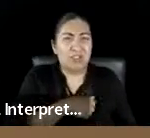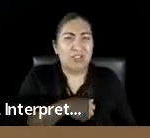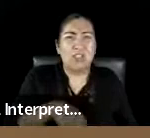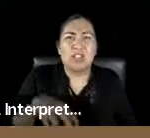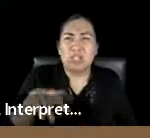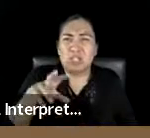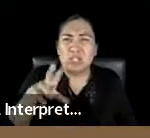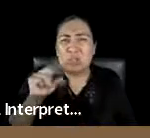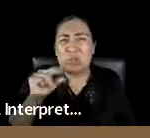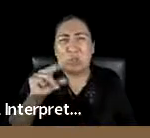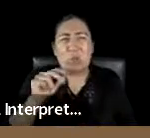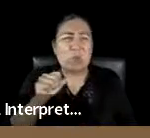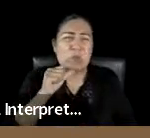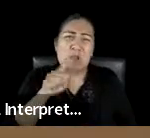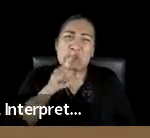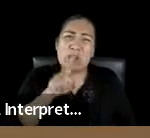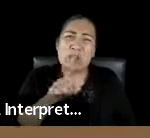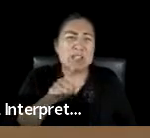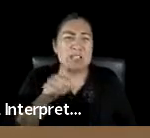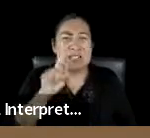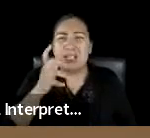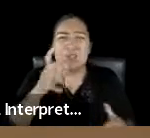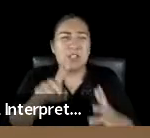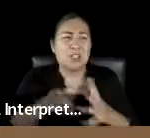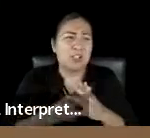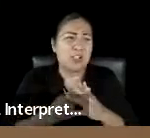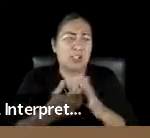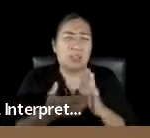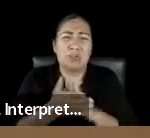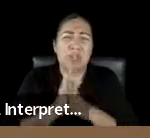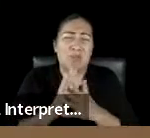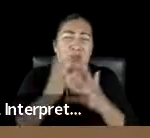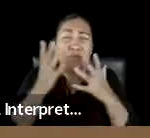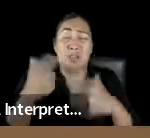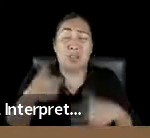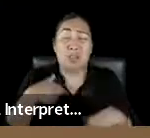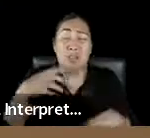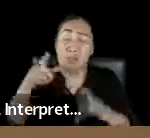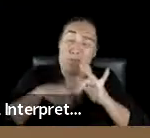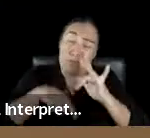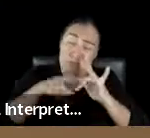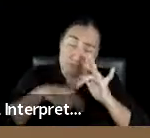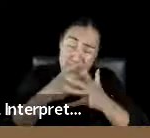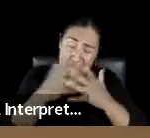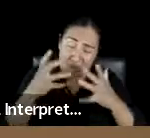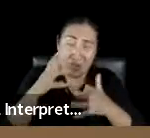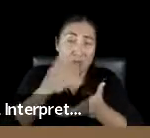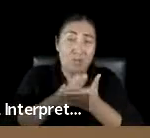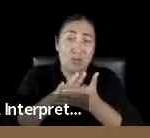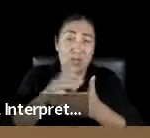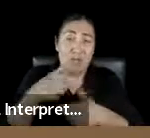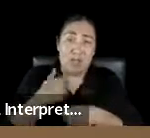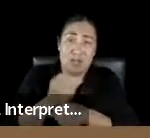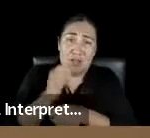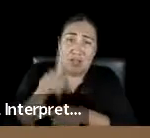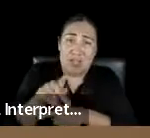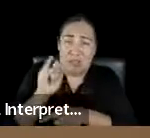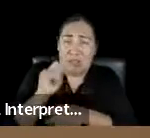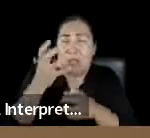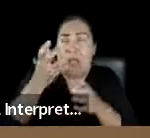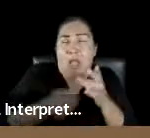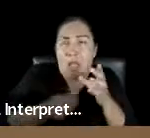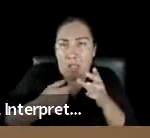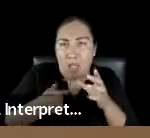to get too much. Talk to me. I'm here for you. I'm just missing a lot of school and having to make up for that gap. It's just way too stressful at this